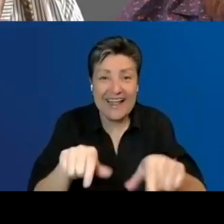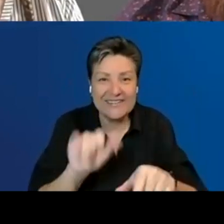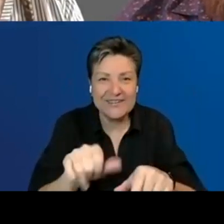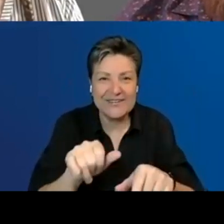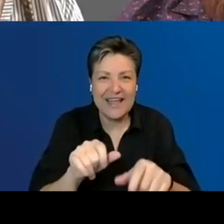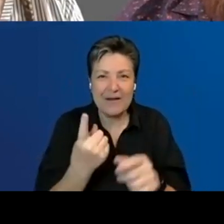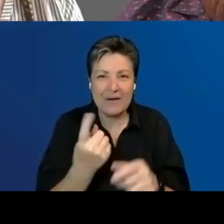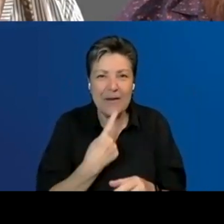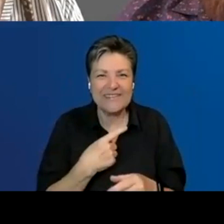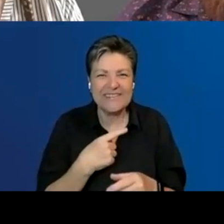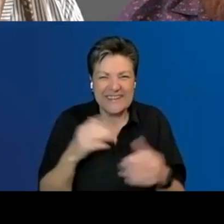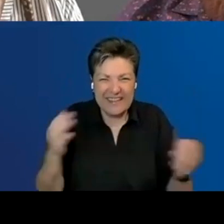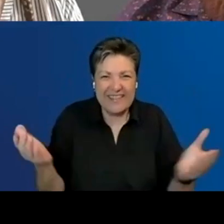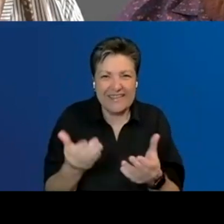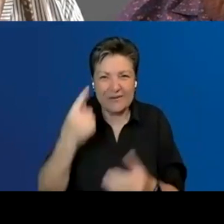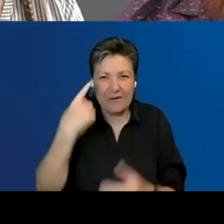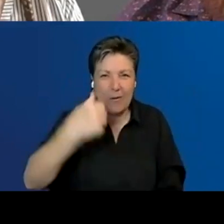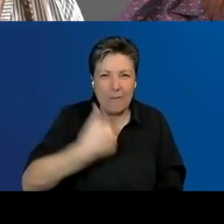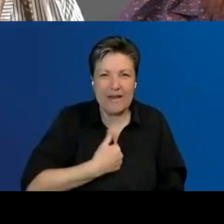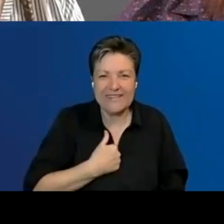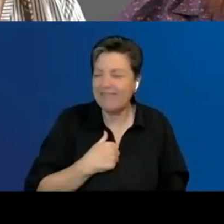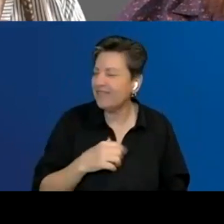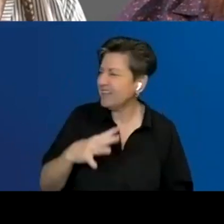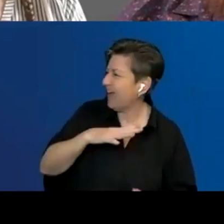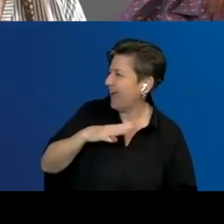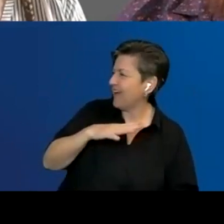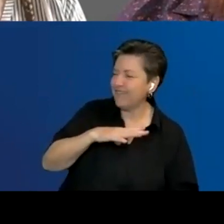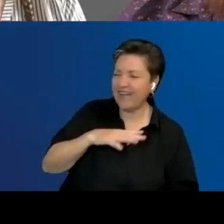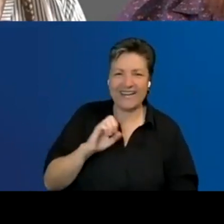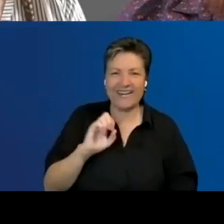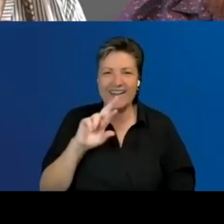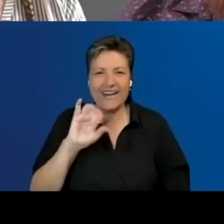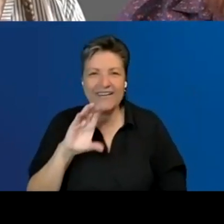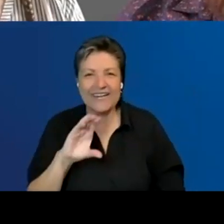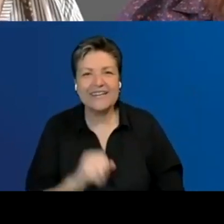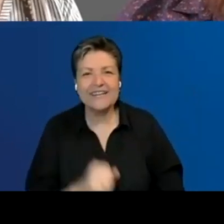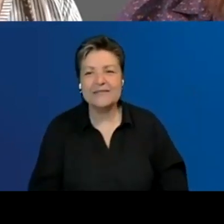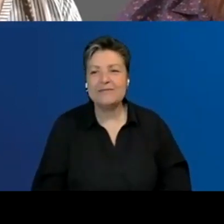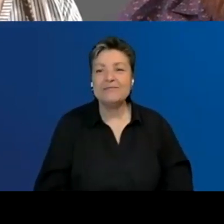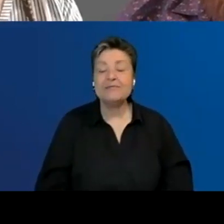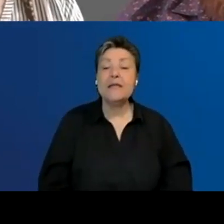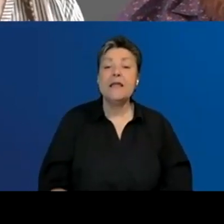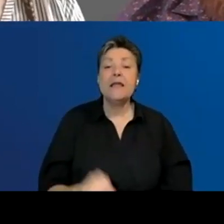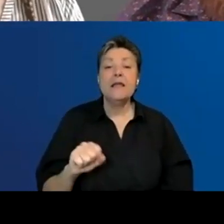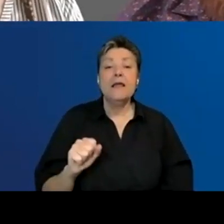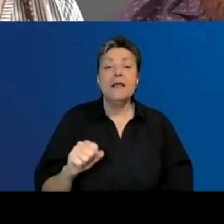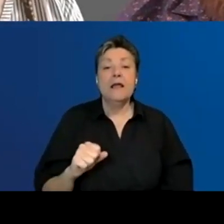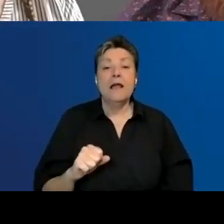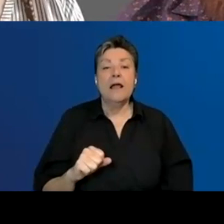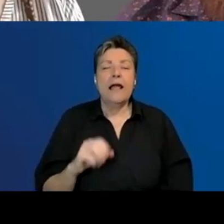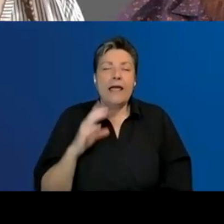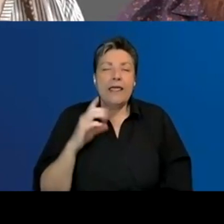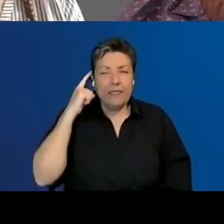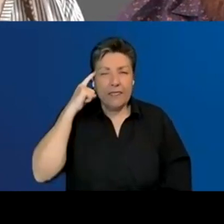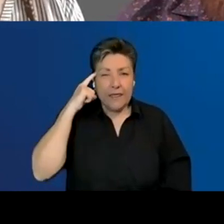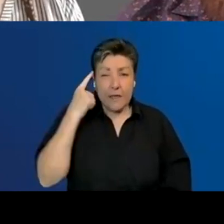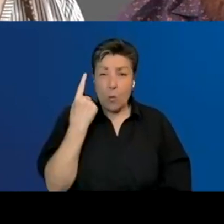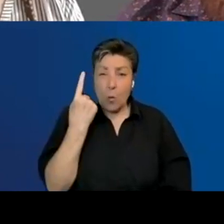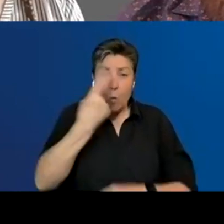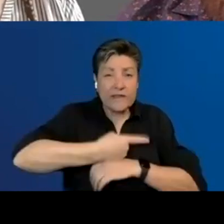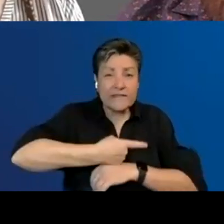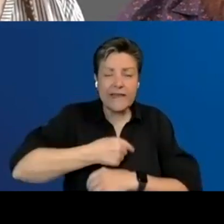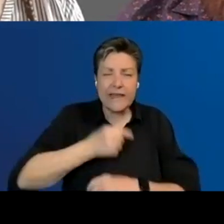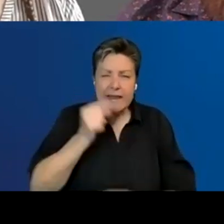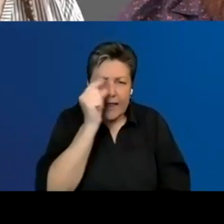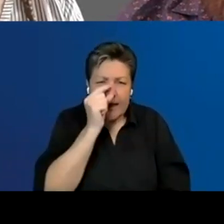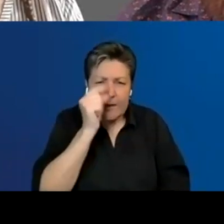intro, but I noticed that it's fine. but yeah, I guess one day I Googled